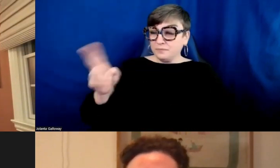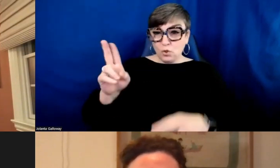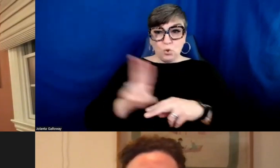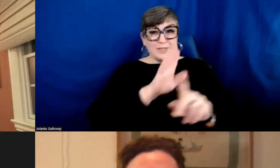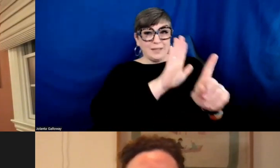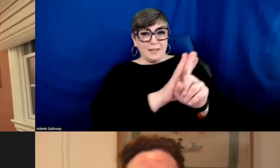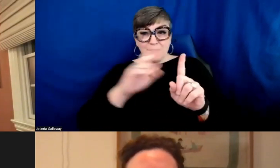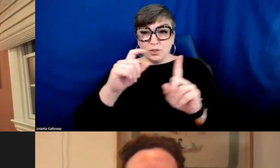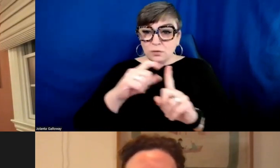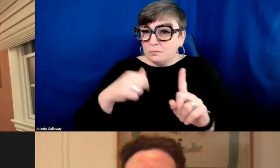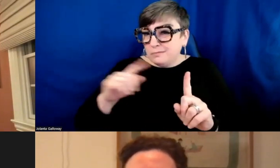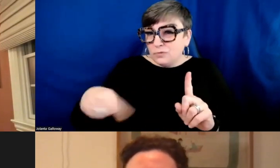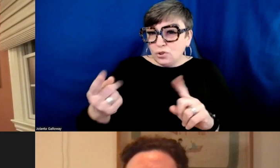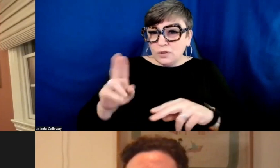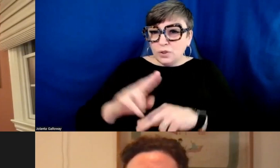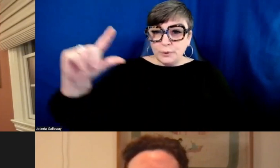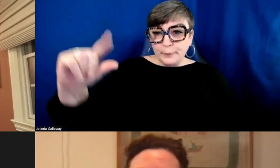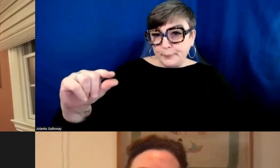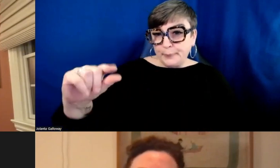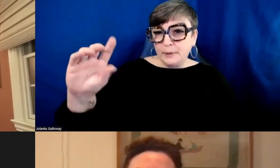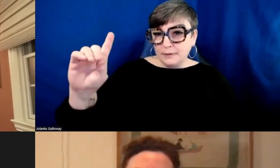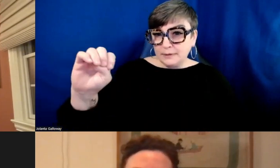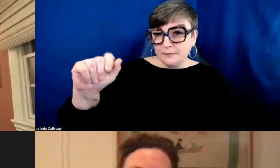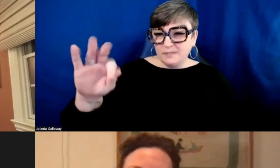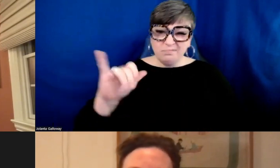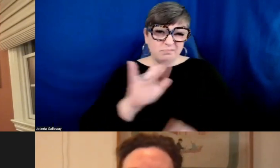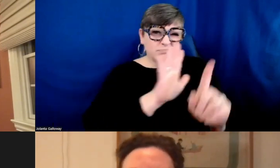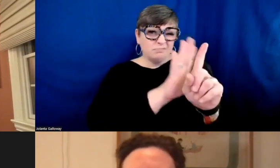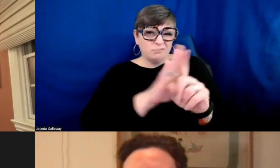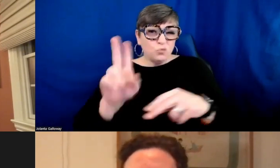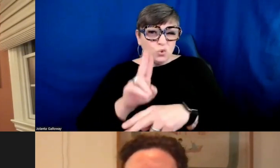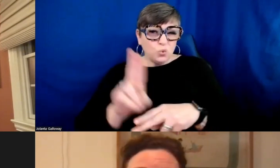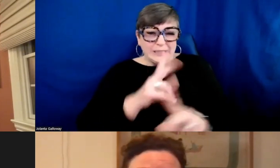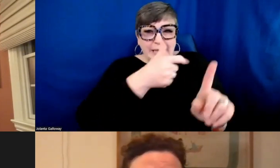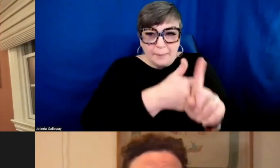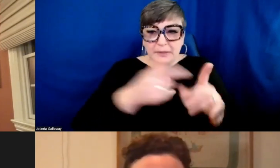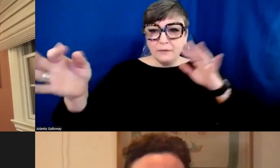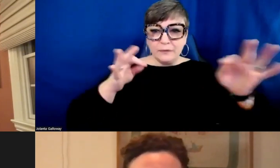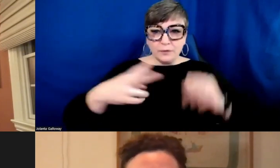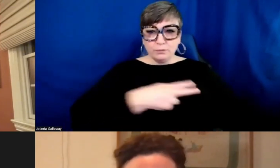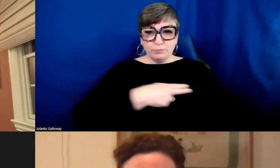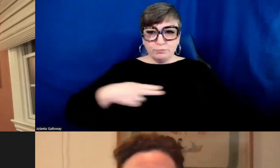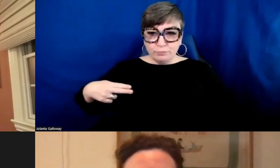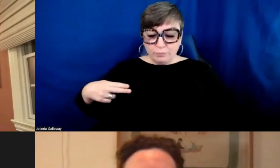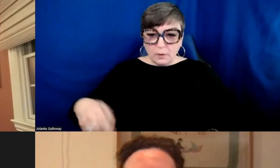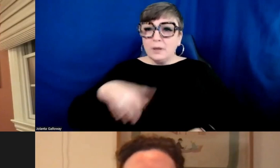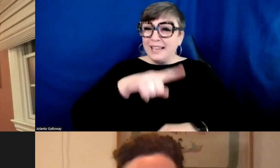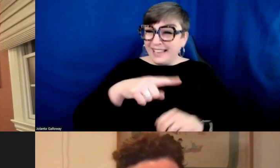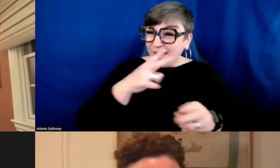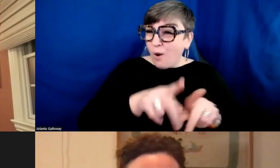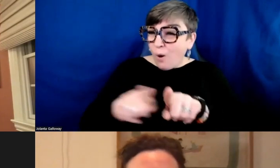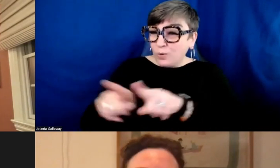often do just use the term lowercase d deaf. That's what he used most often about himself. He also sometimes said semi-deaf,